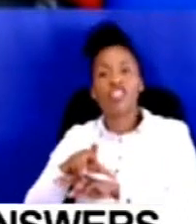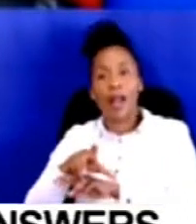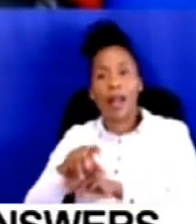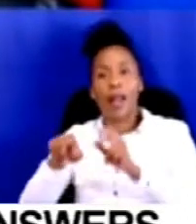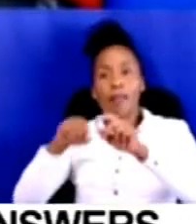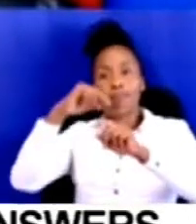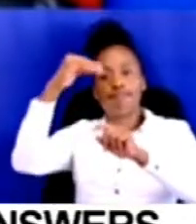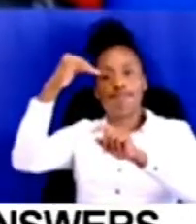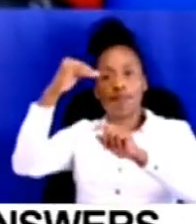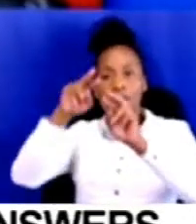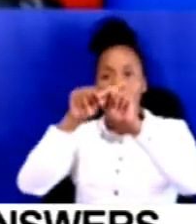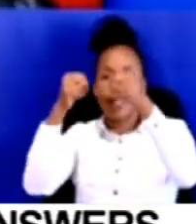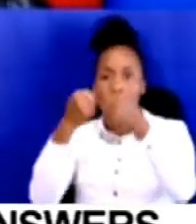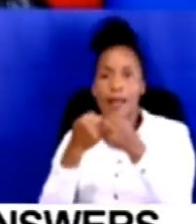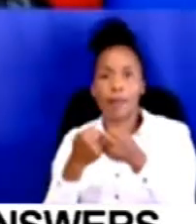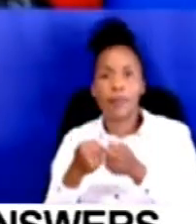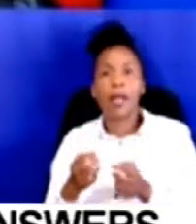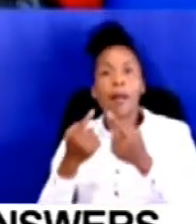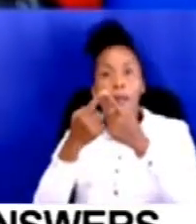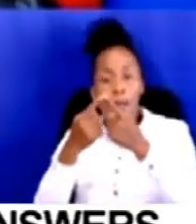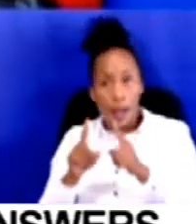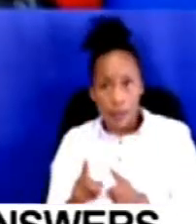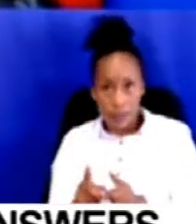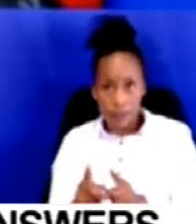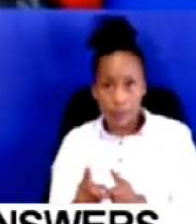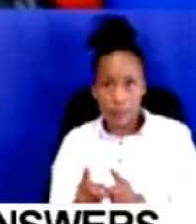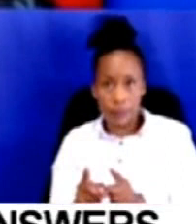national government. But we're taking this